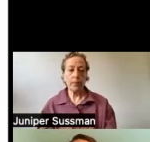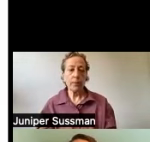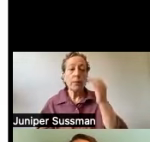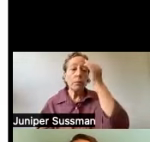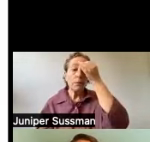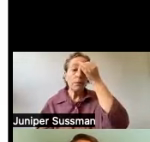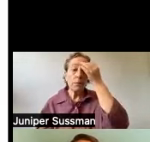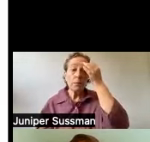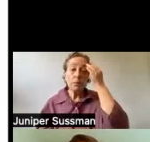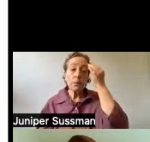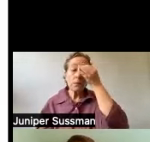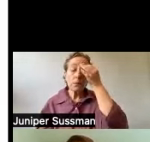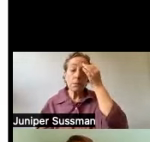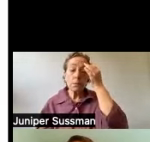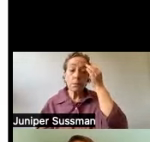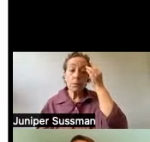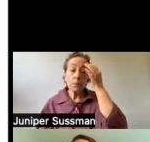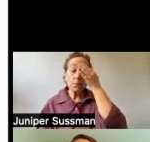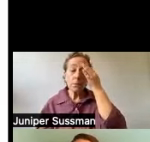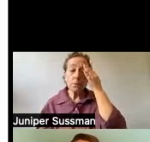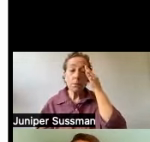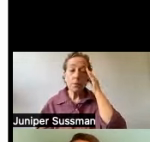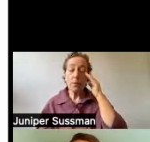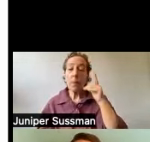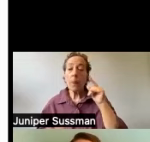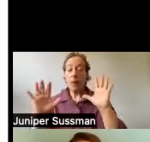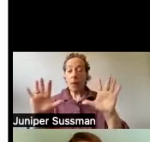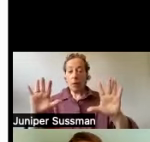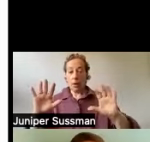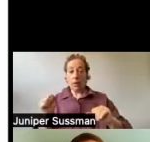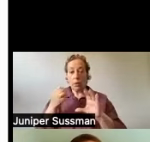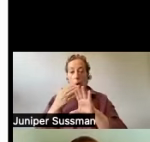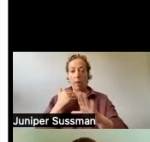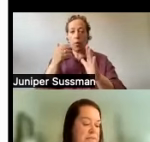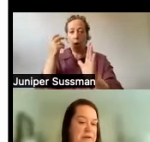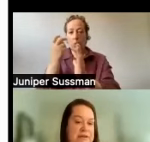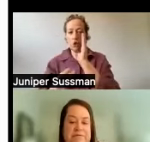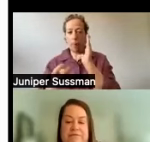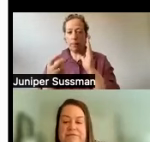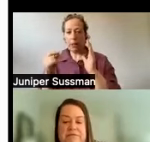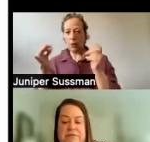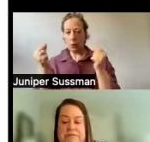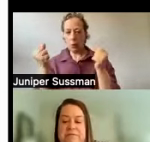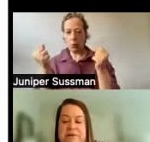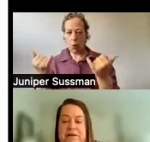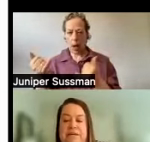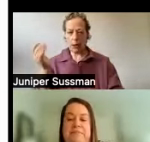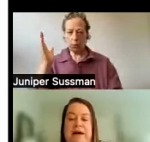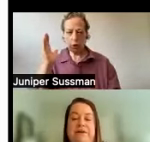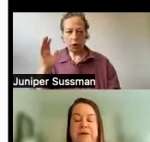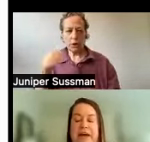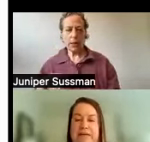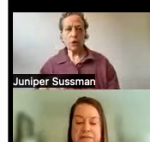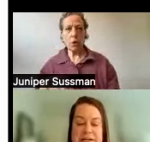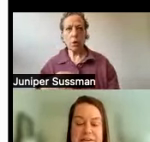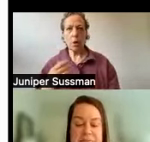So before we jump into what today's presentation is going to cover, I did want to sort of piggyback